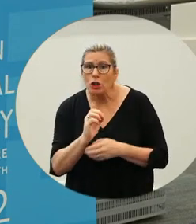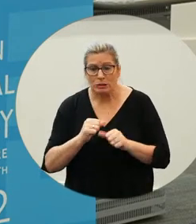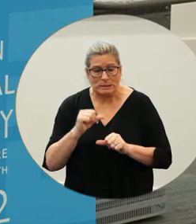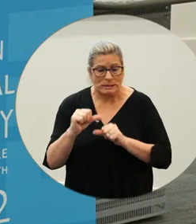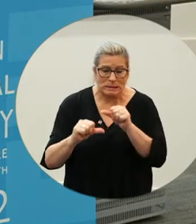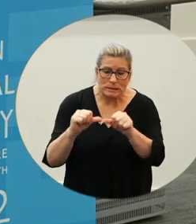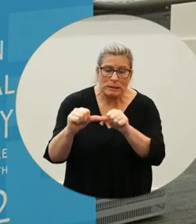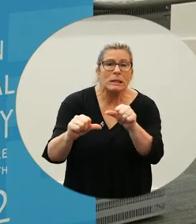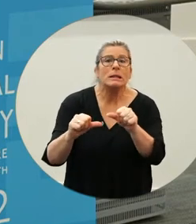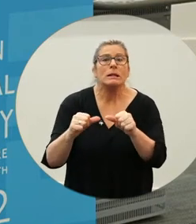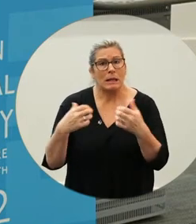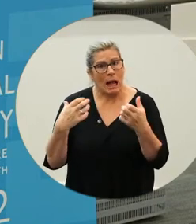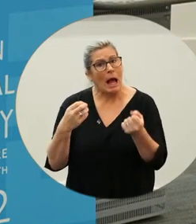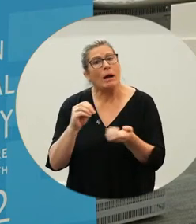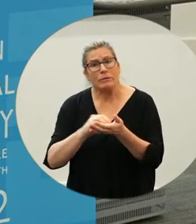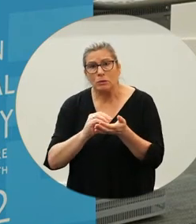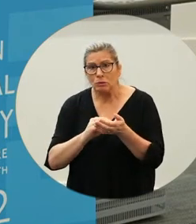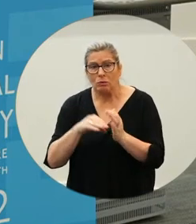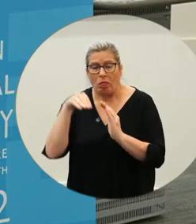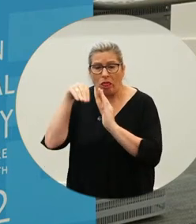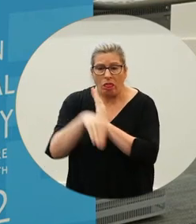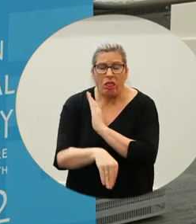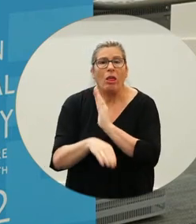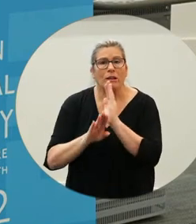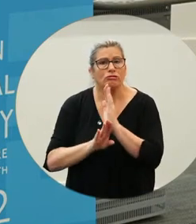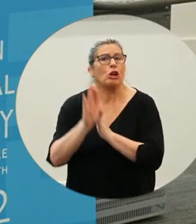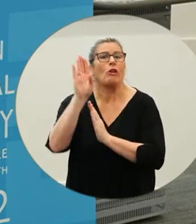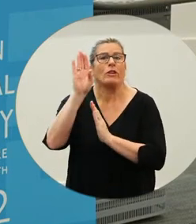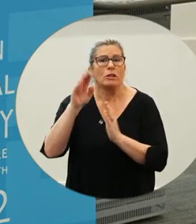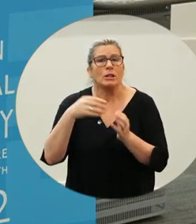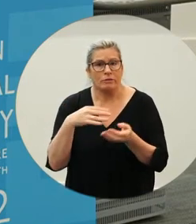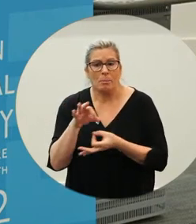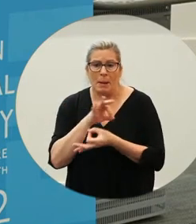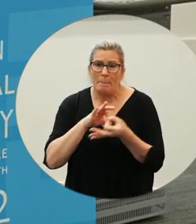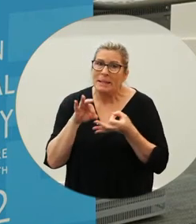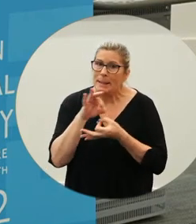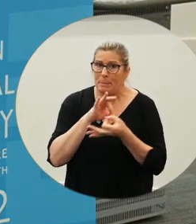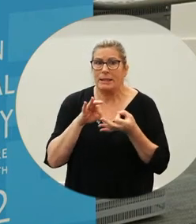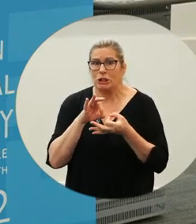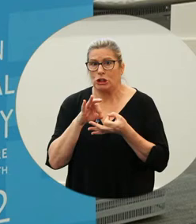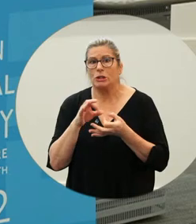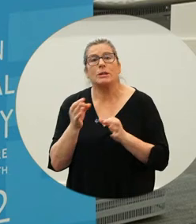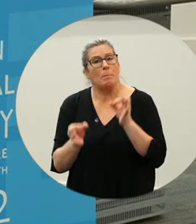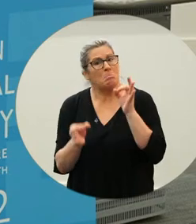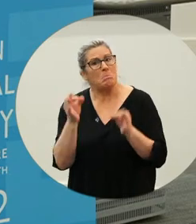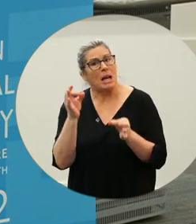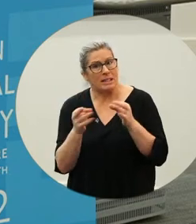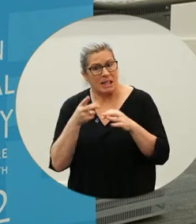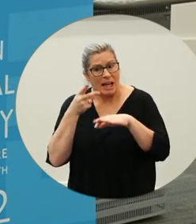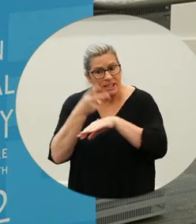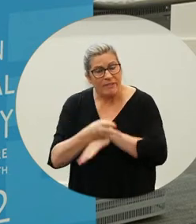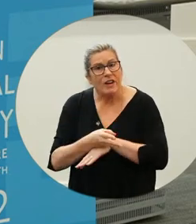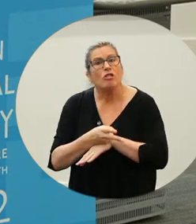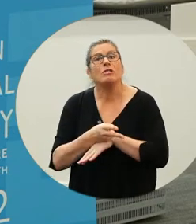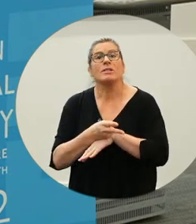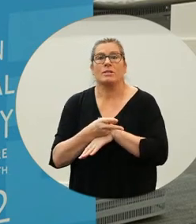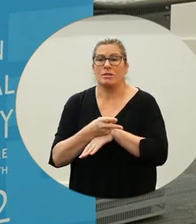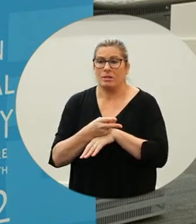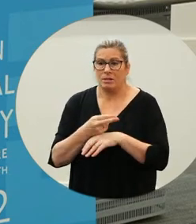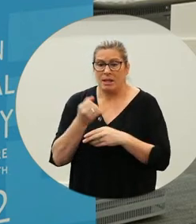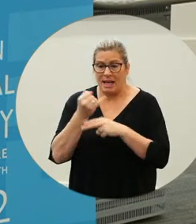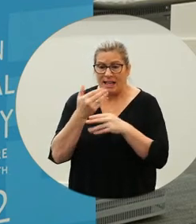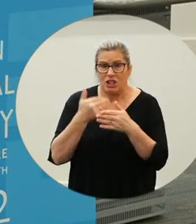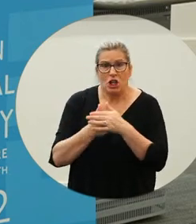And it has had to recover from manipulation, political interference,